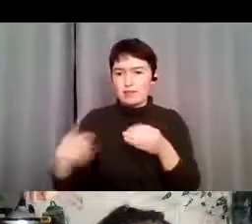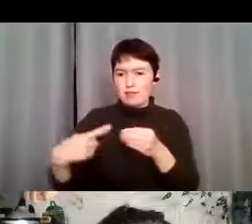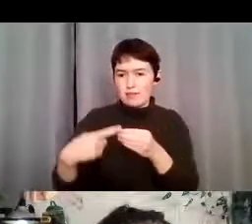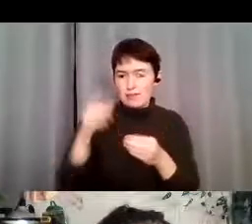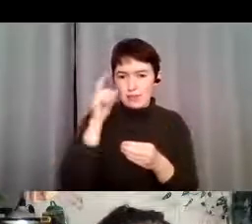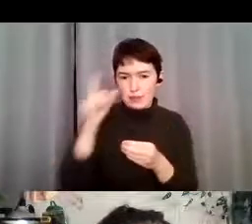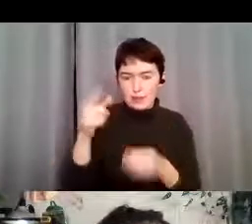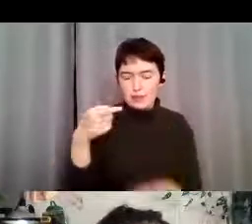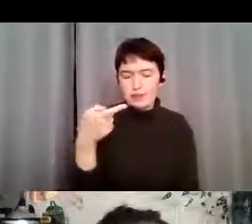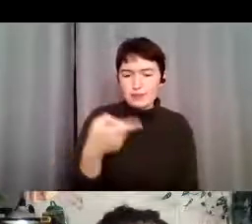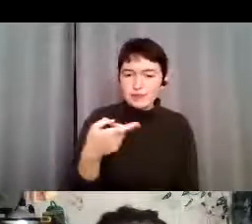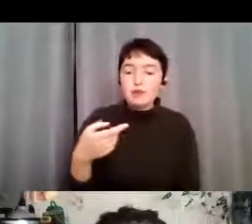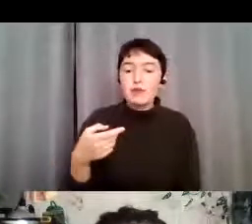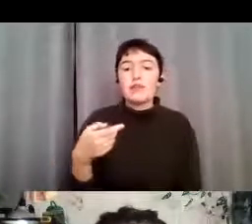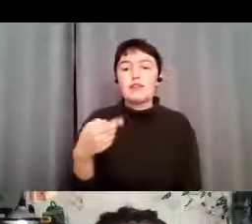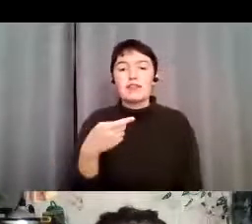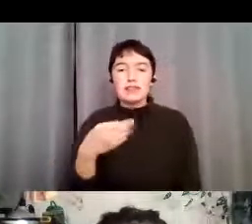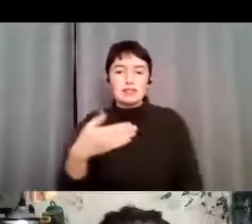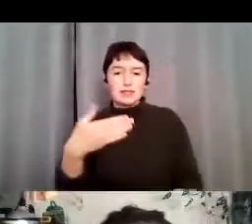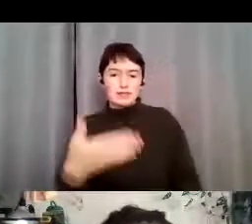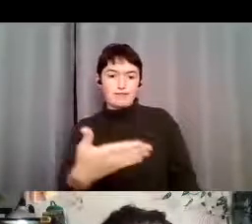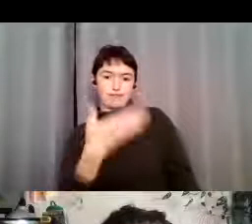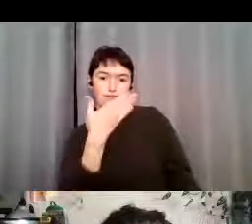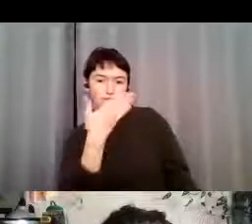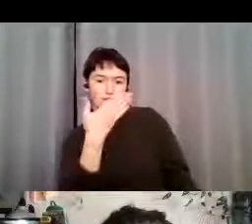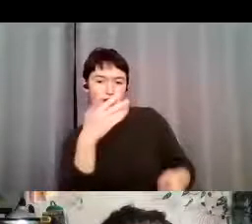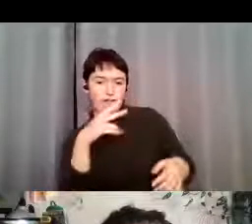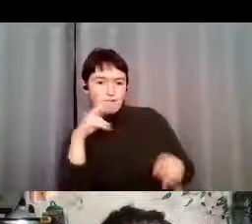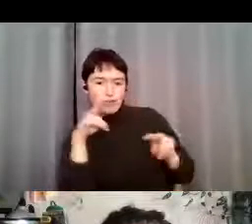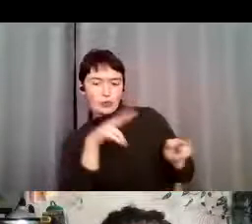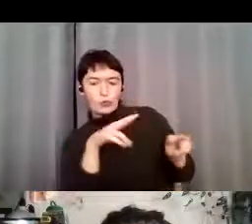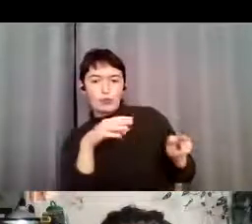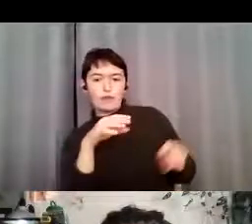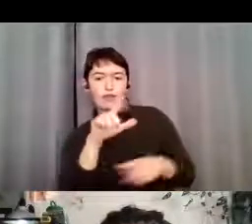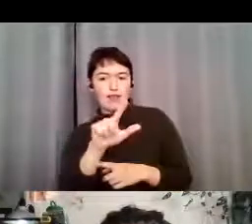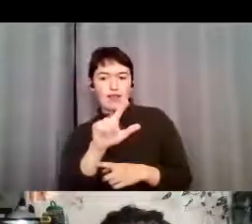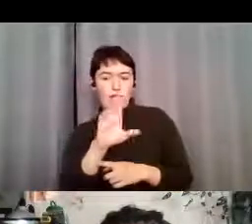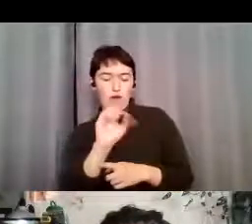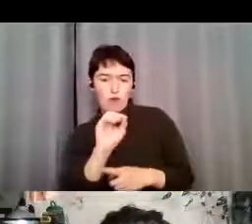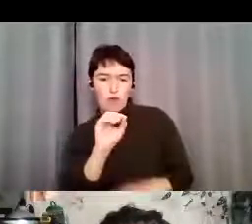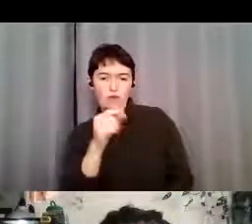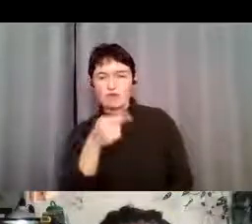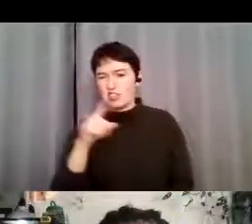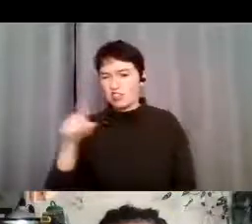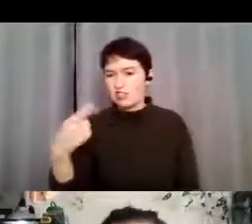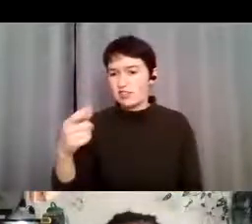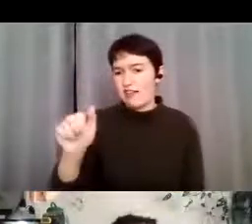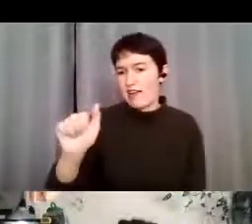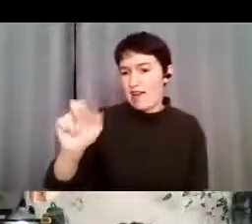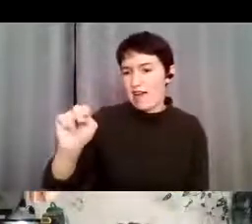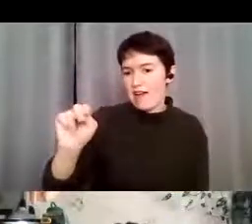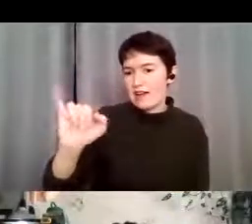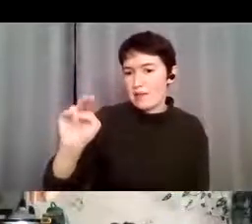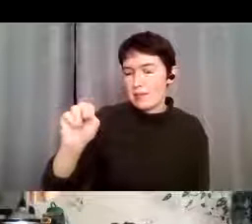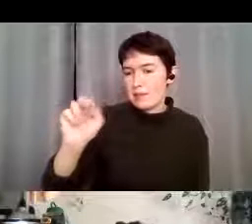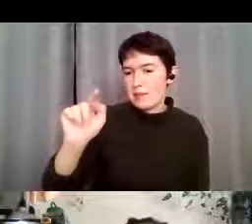close-up view of the LRO spacecraft. And so this is just an animation. So this is a cartoon that